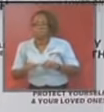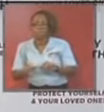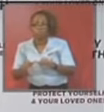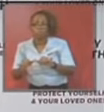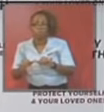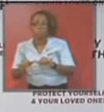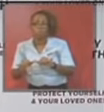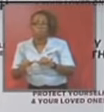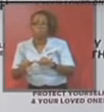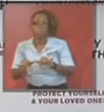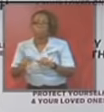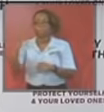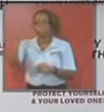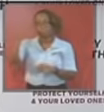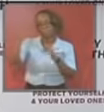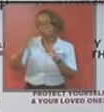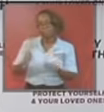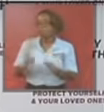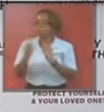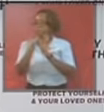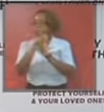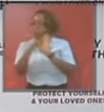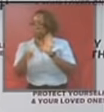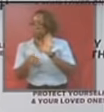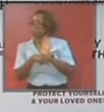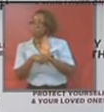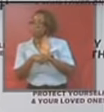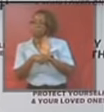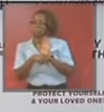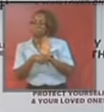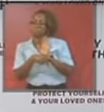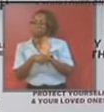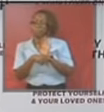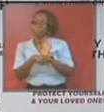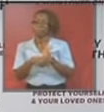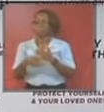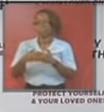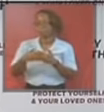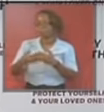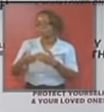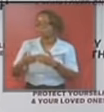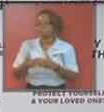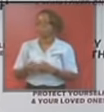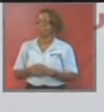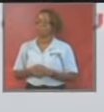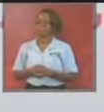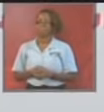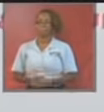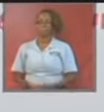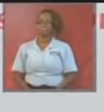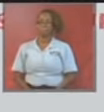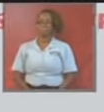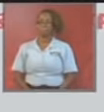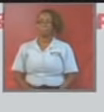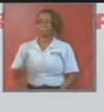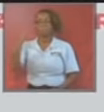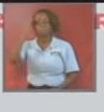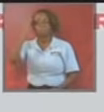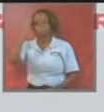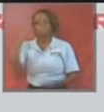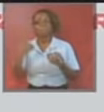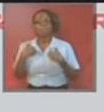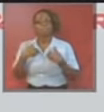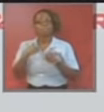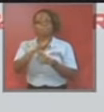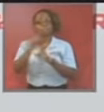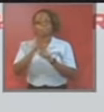Thank you, CMO. And as you know, we have questions from the public at times. We had some questions come into us, and we're